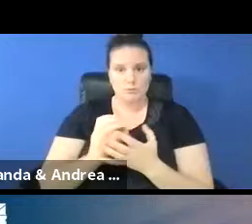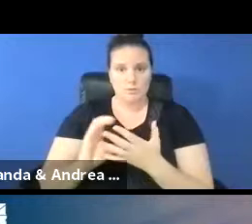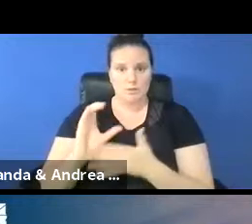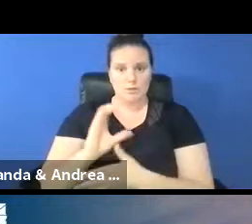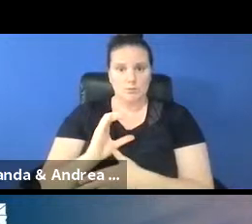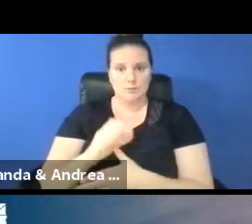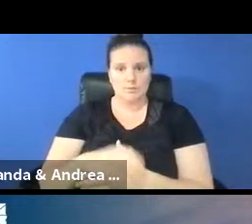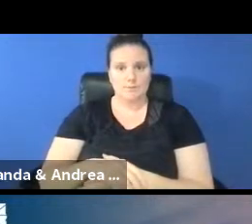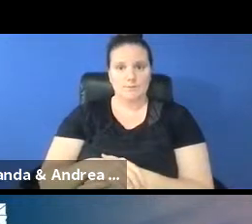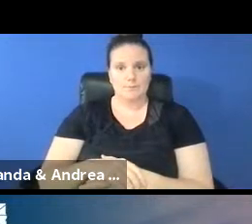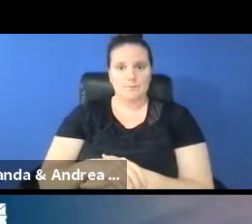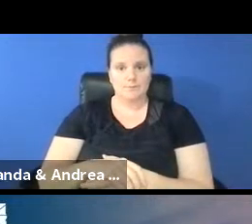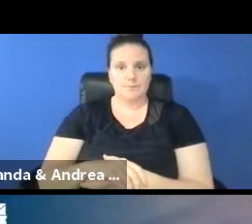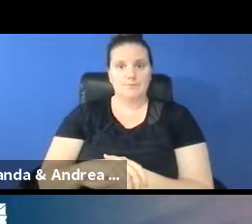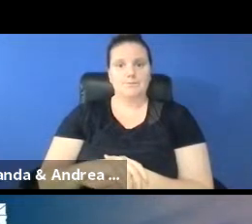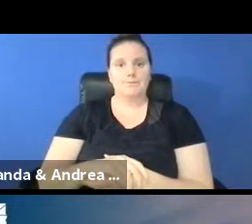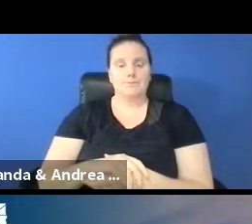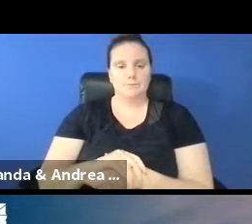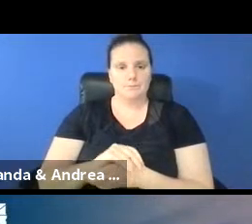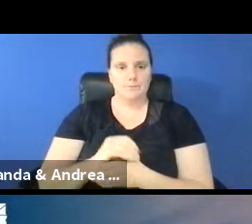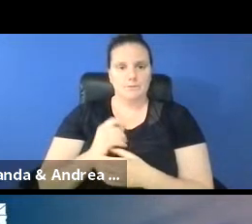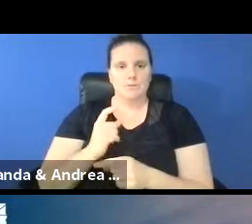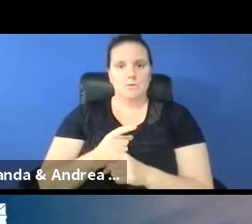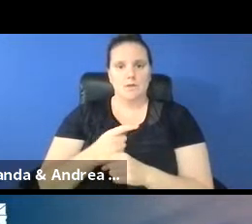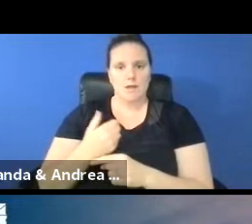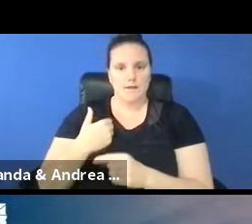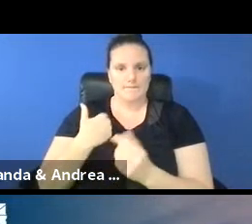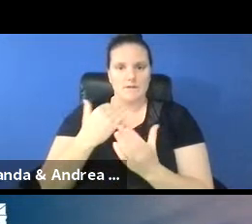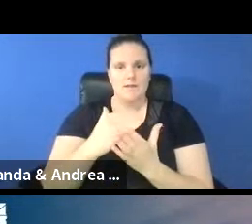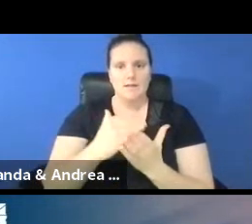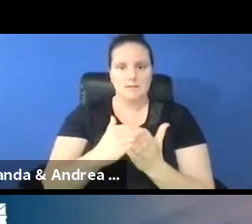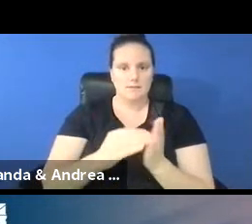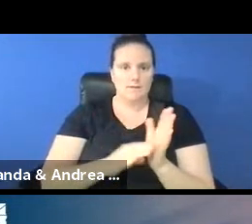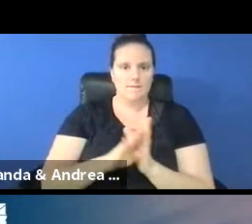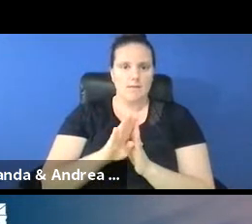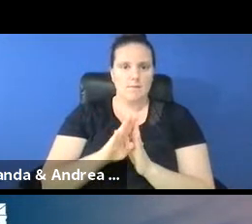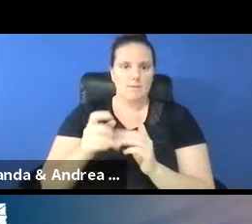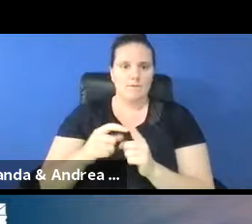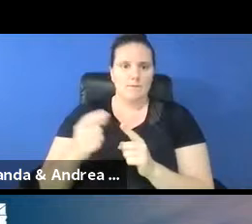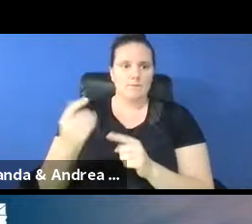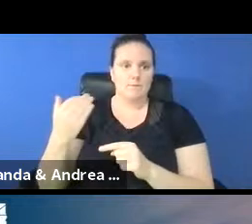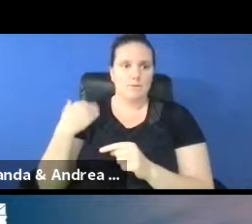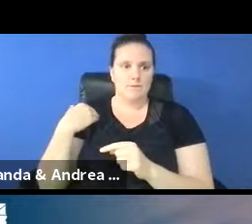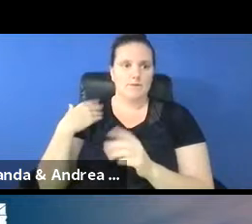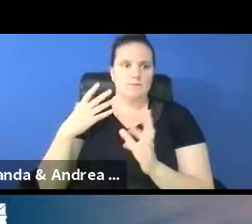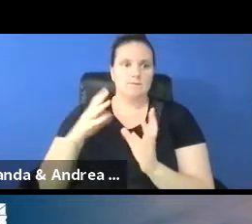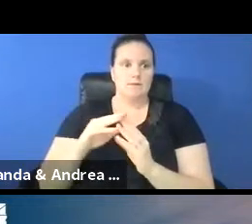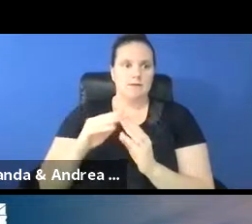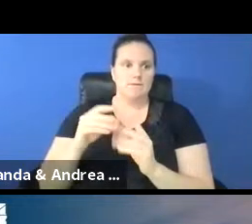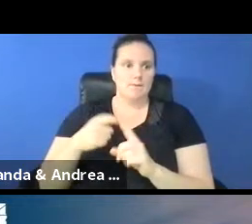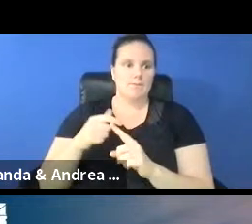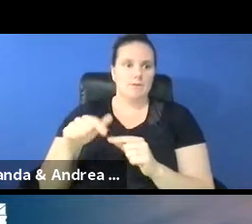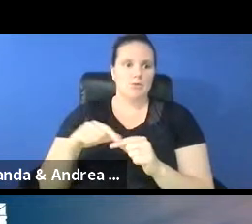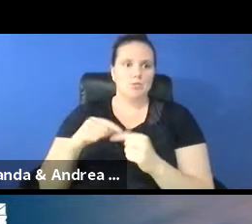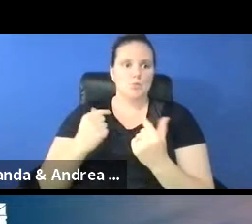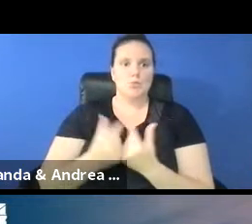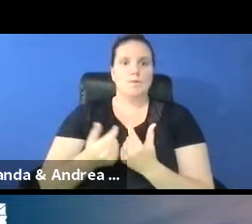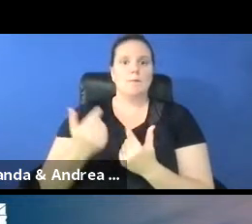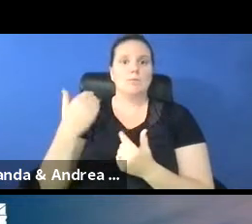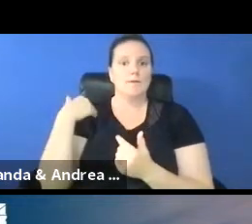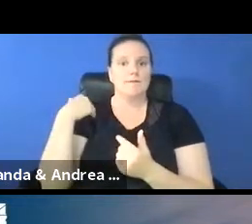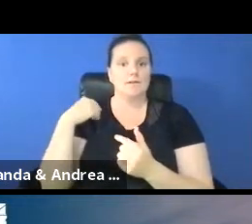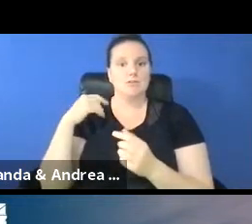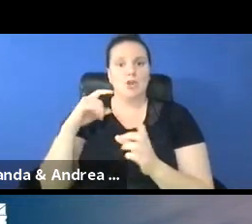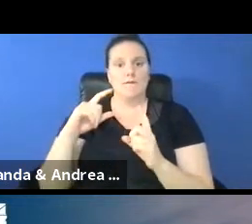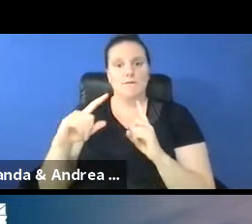have a list of them that we developed based on previous meetings with this group and previous conversations, as well as